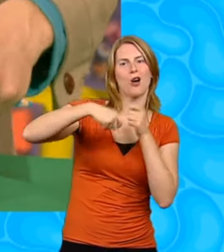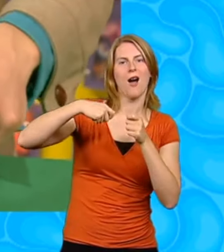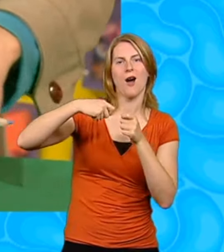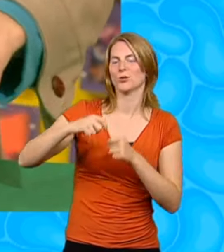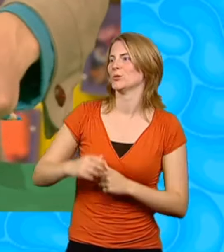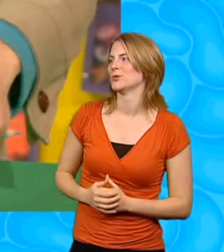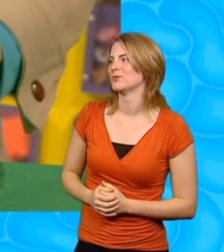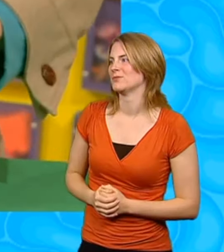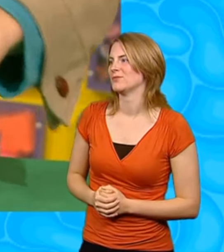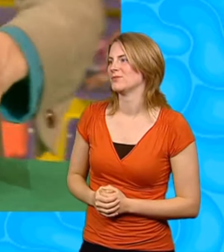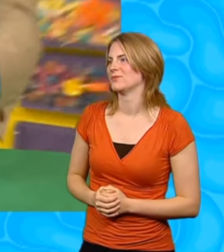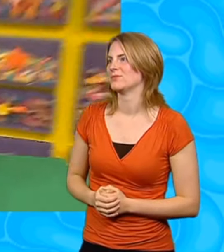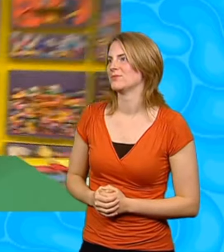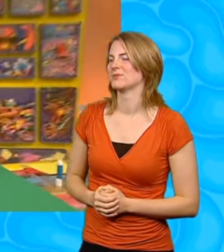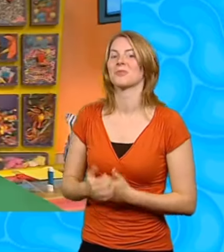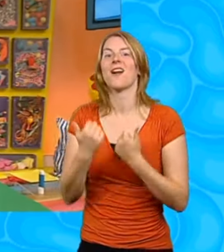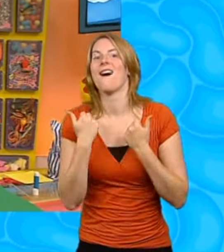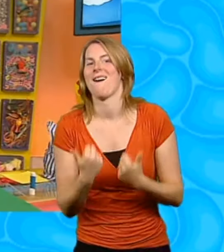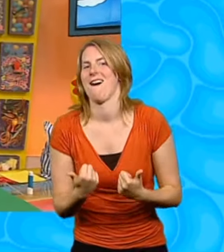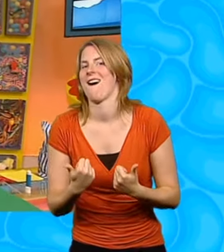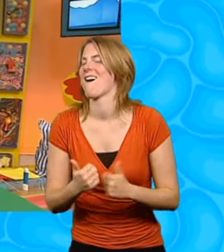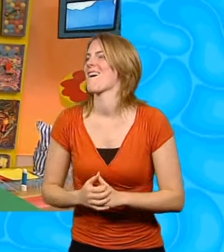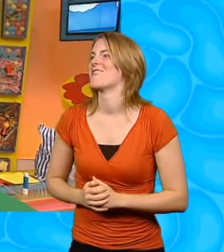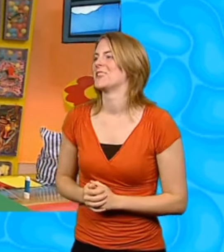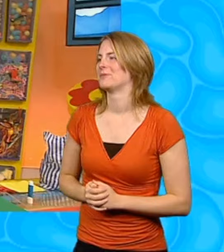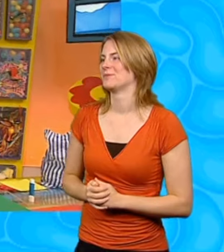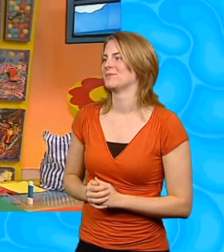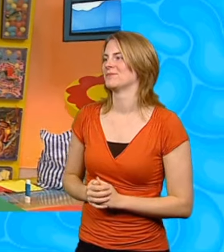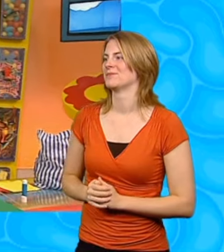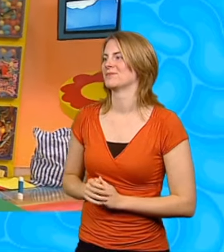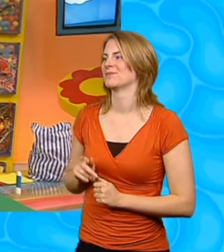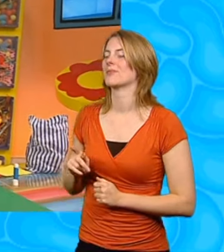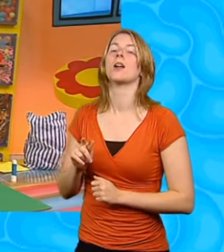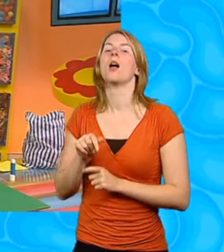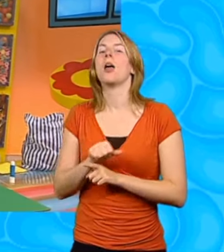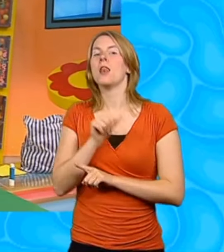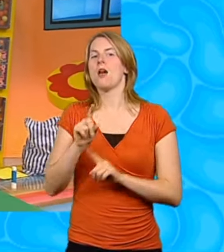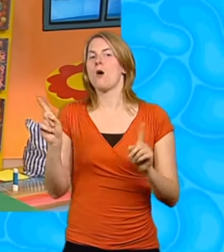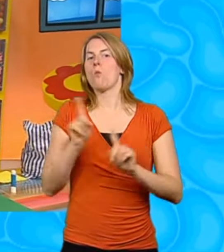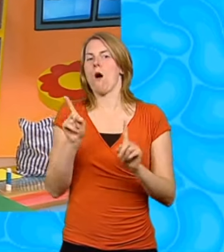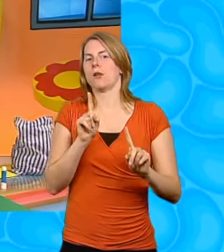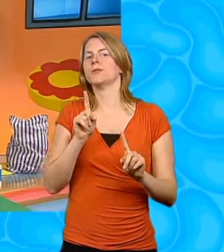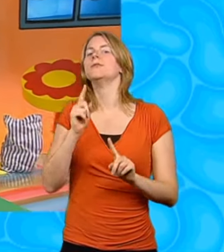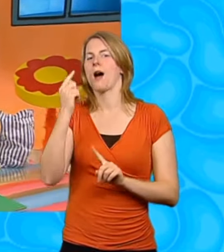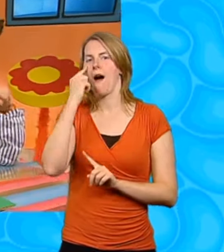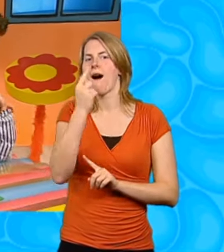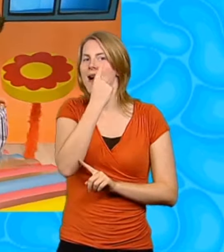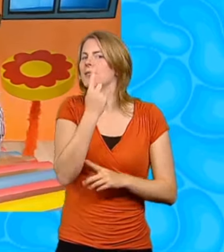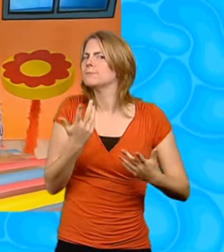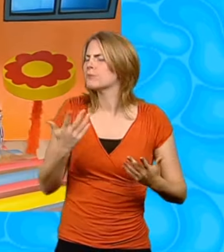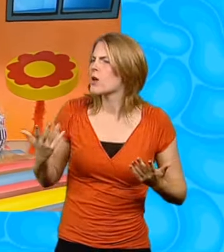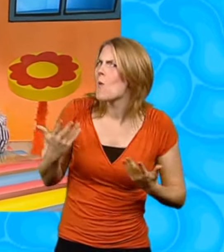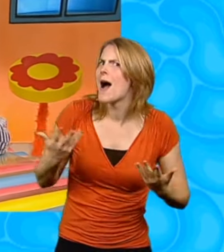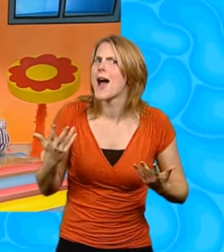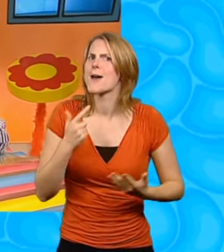and round and round and round. There we go. Great. Okay, now it's time for the eyes.